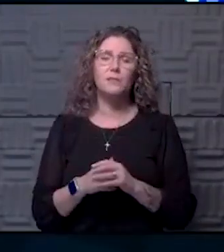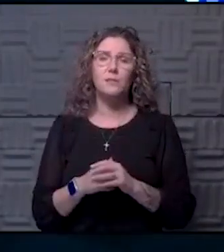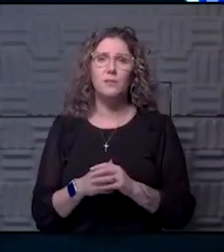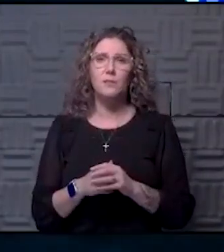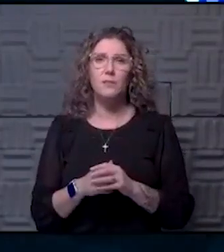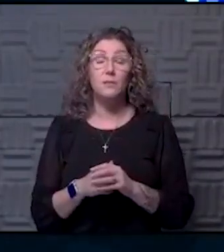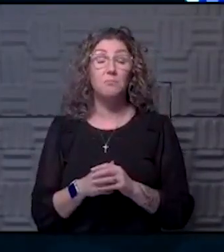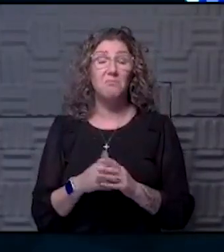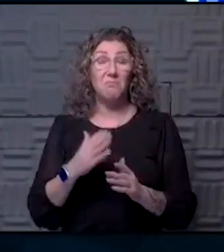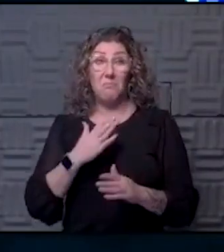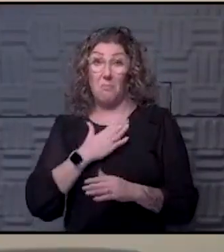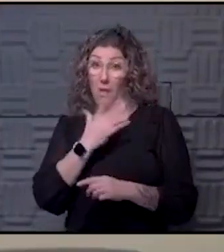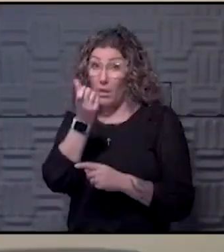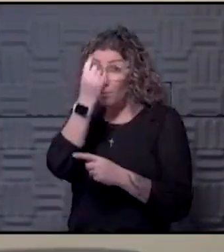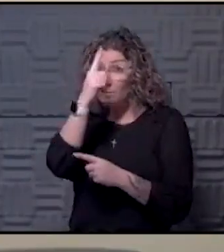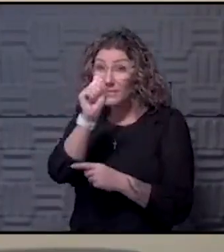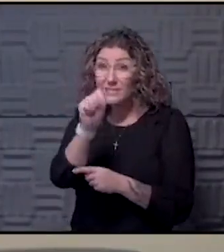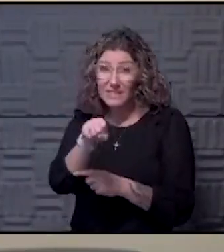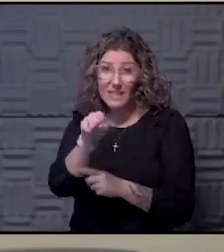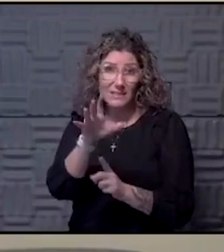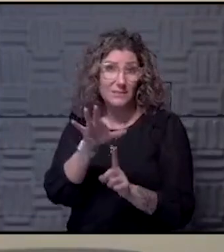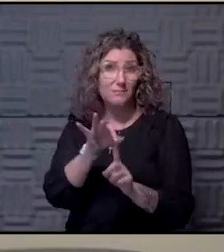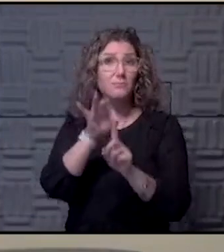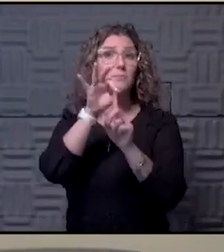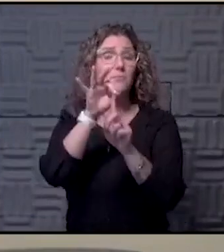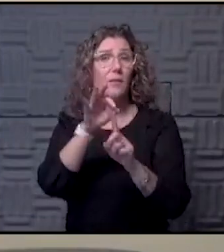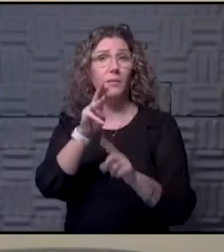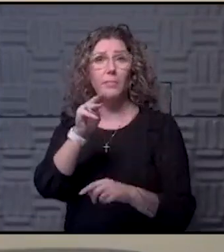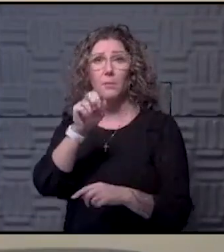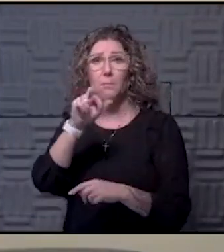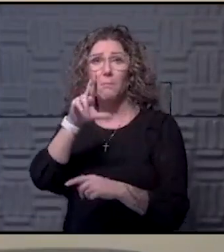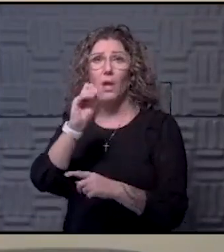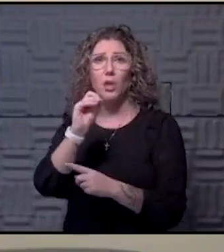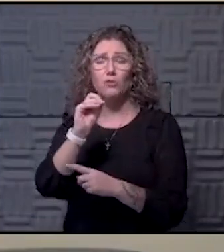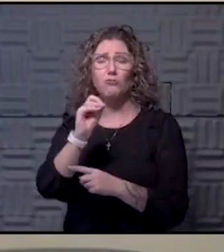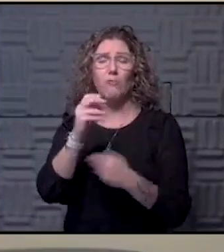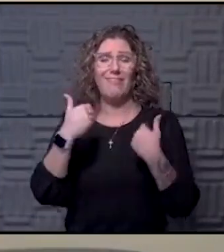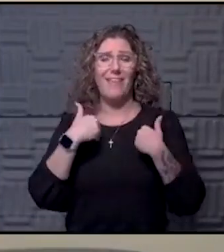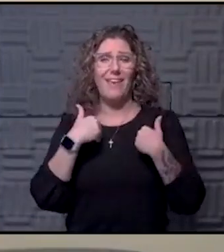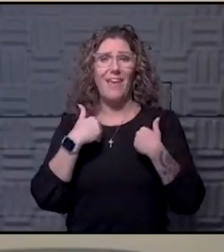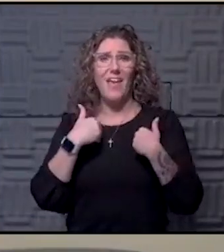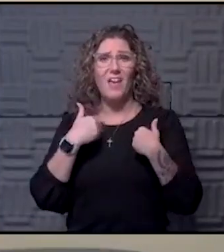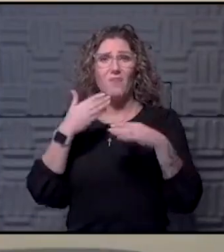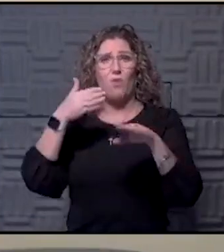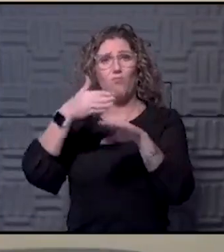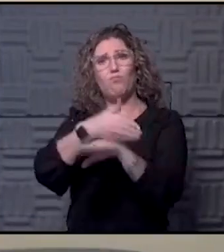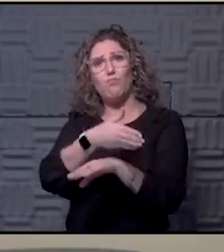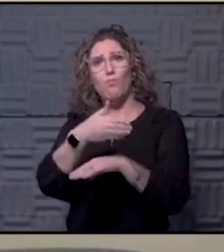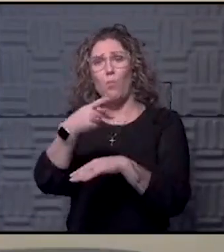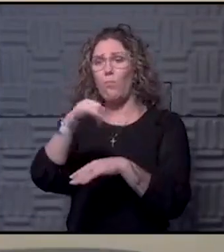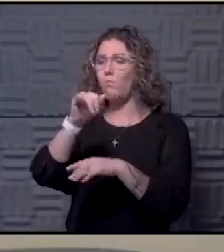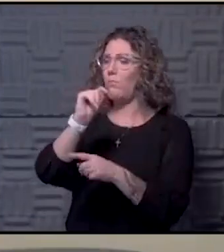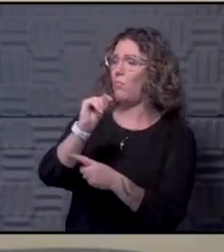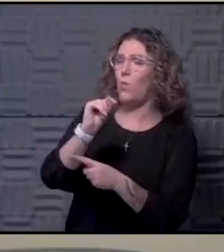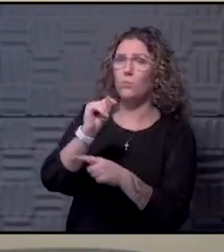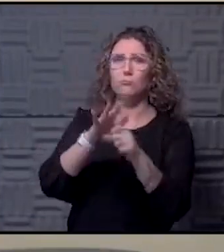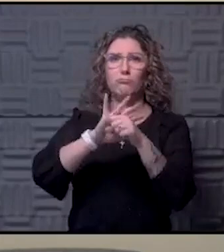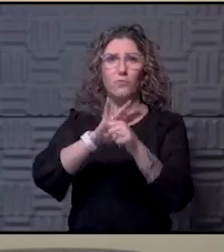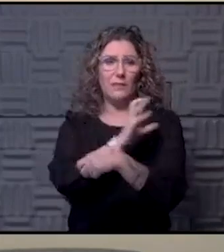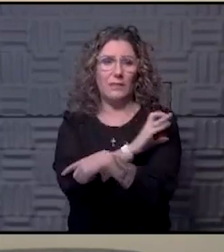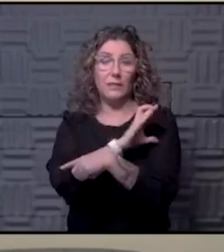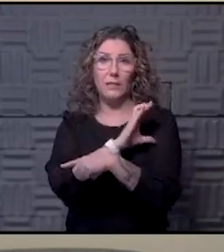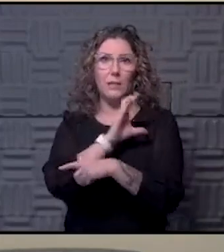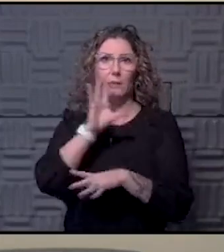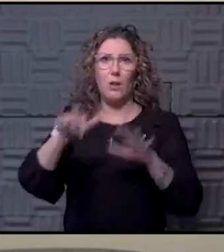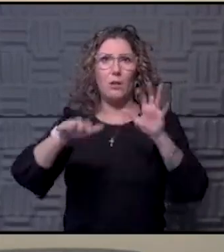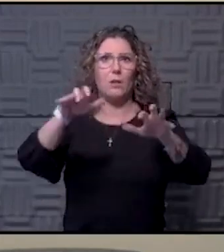my knowledge, I think it is unique to the Metro, but there are post-COVID clinics popping up across the country, really around the world.